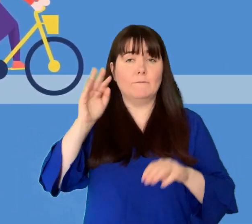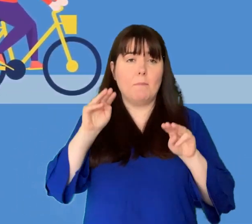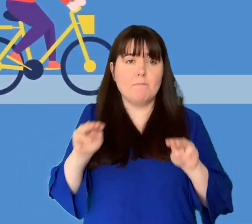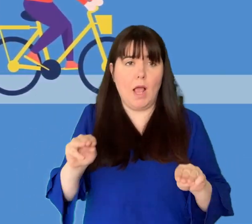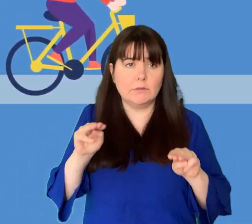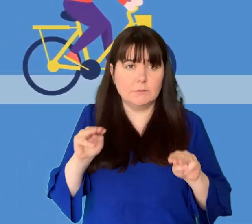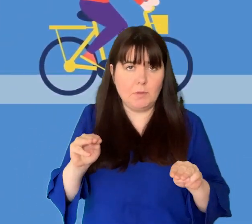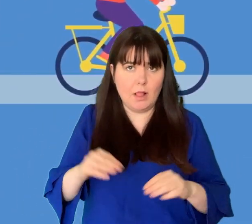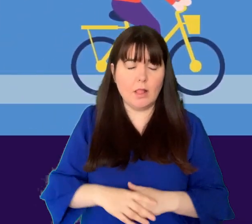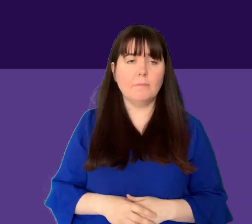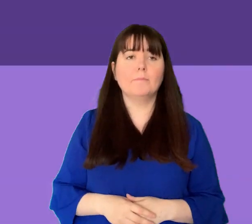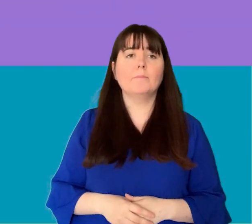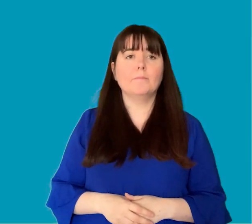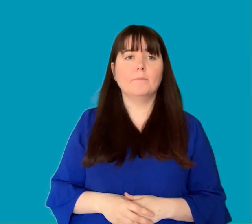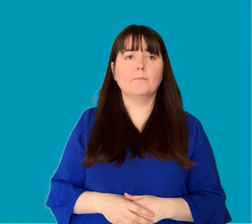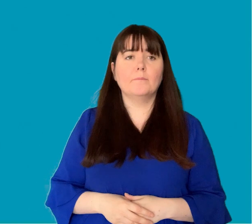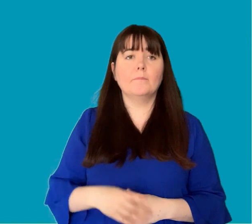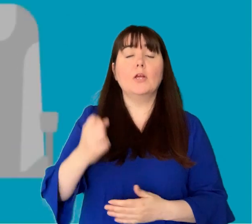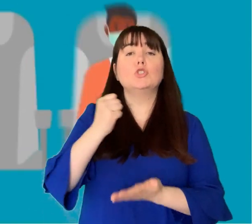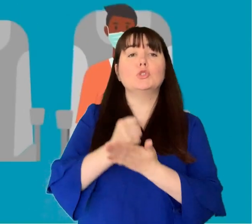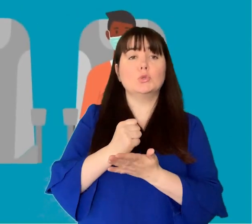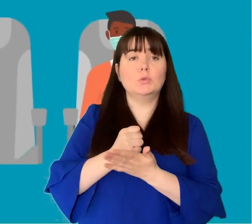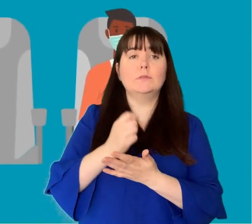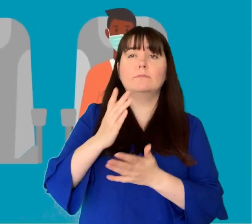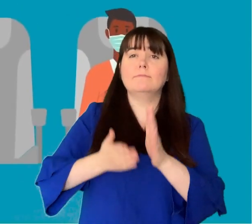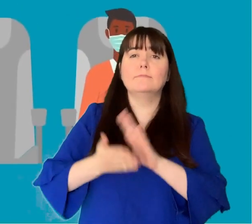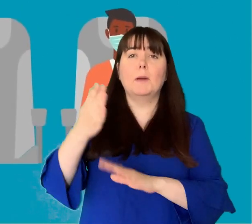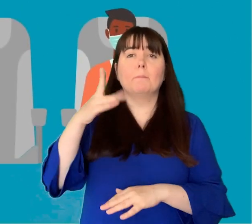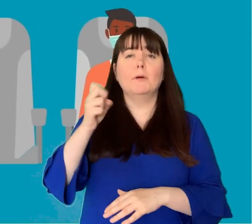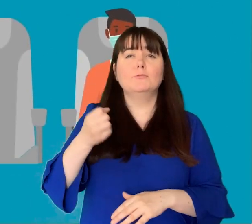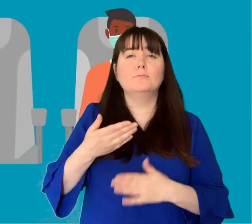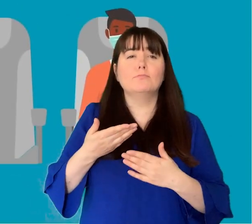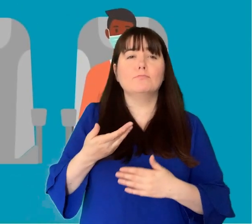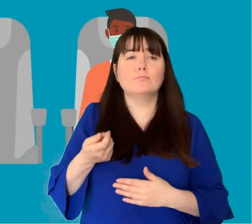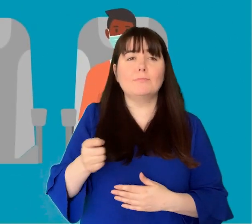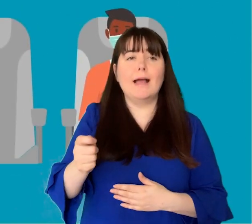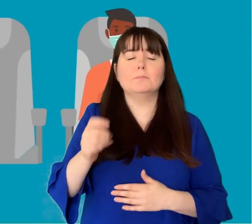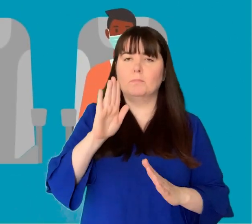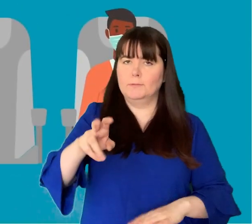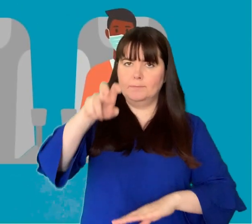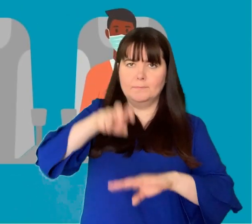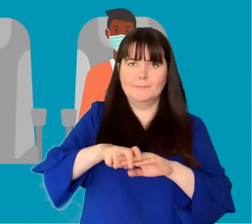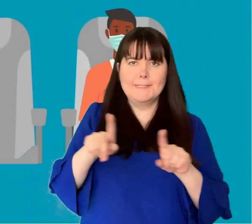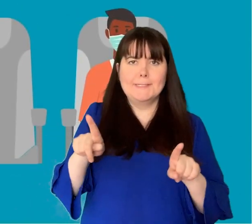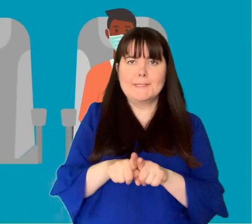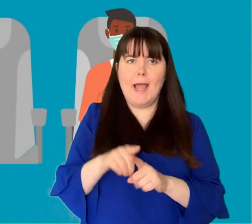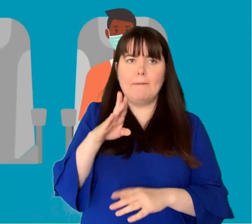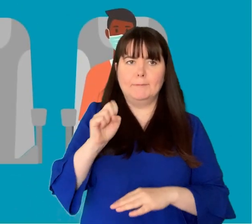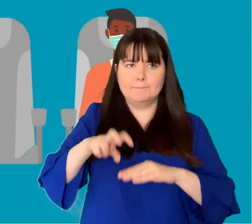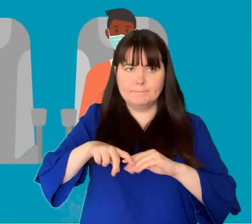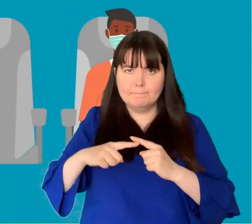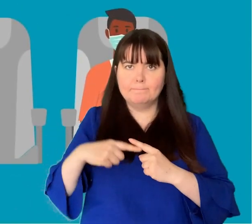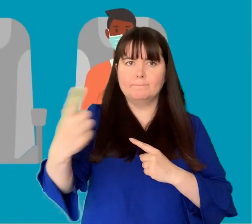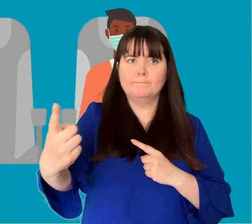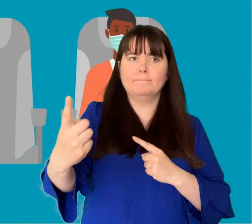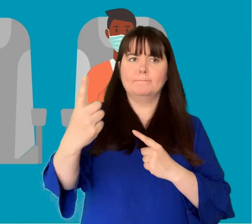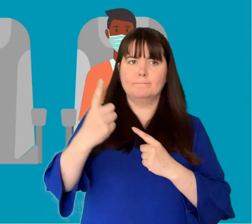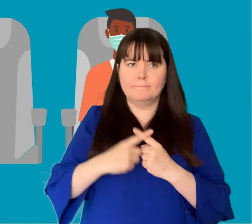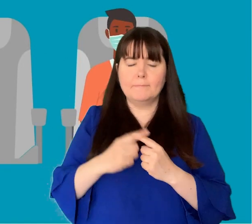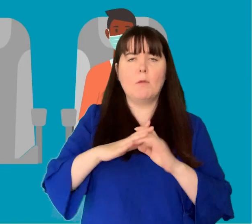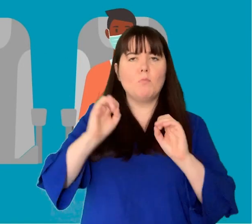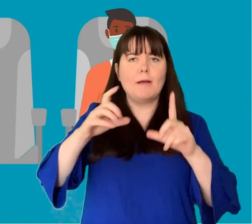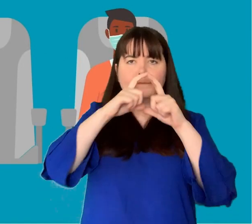possible and safe to do so. Students will have an assigned seat on school transport that they must sit in, and post-primary students